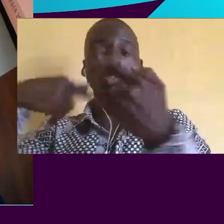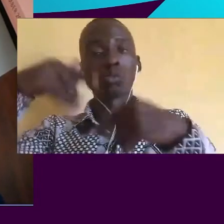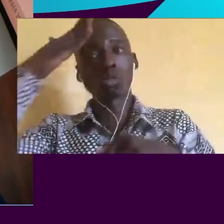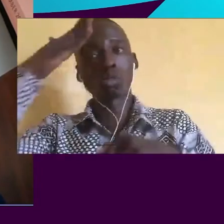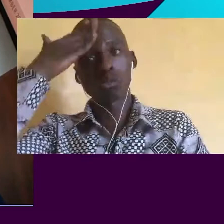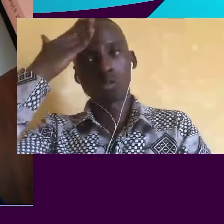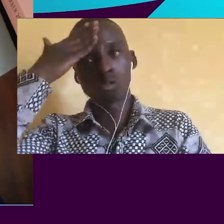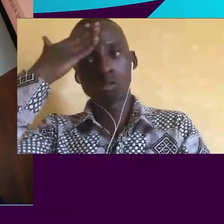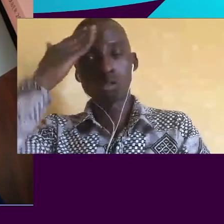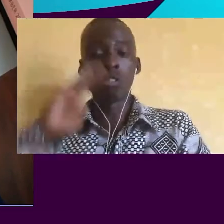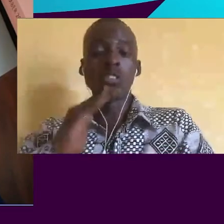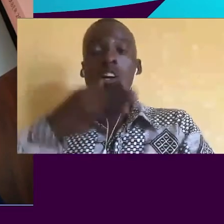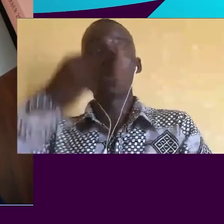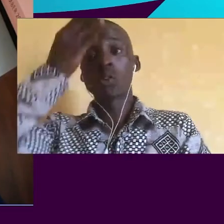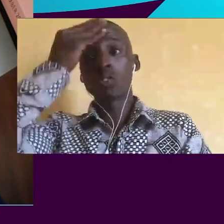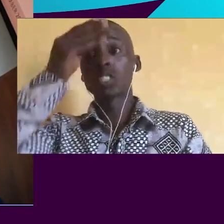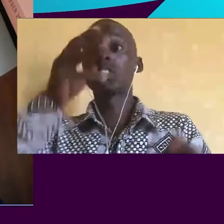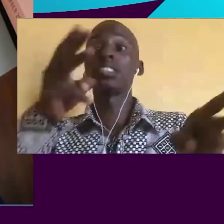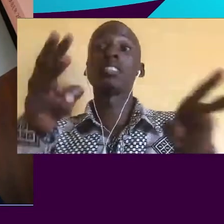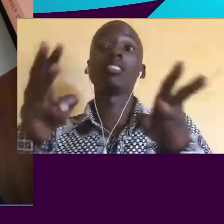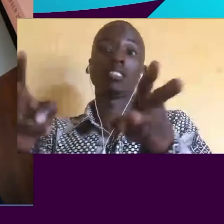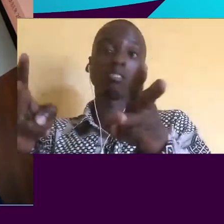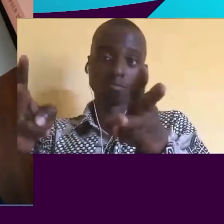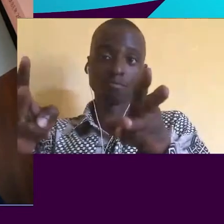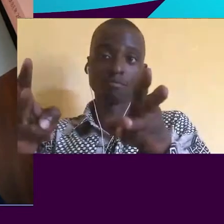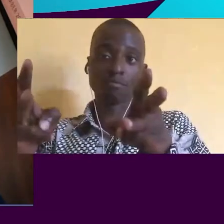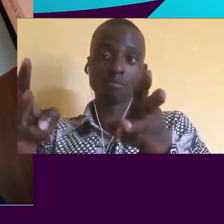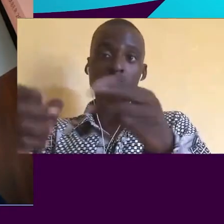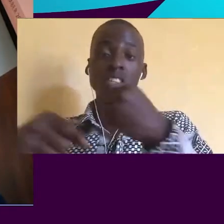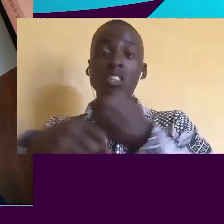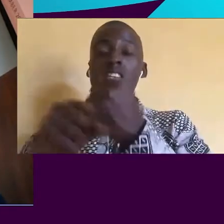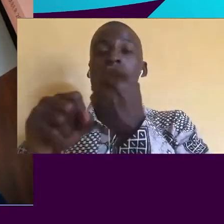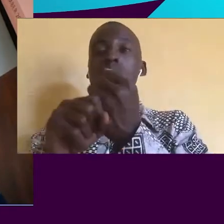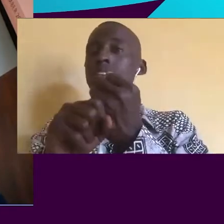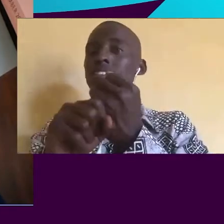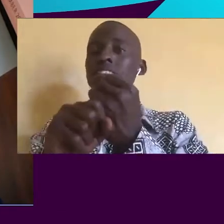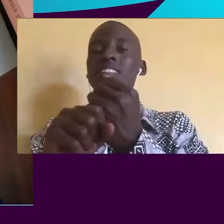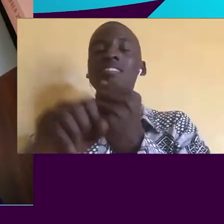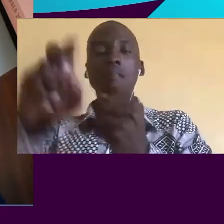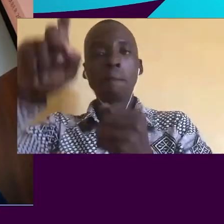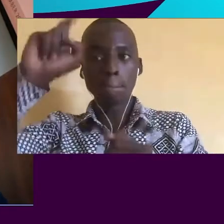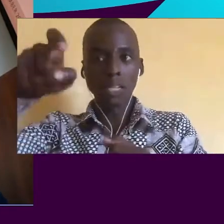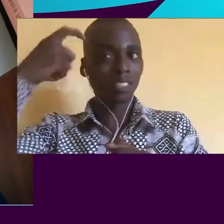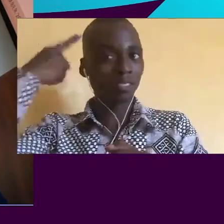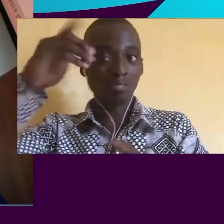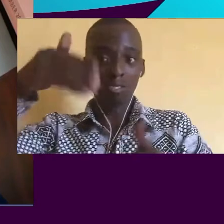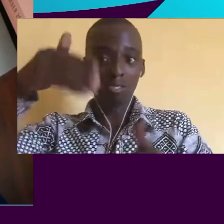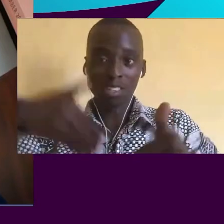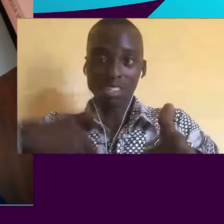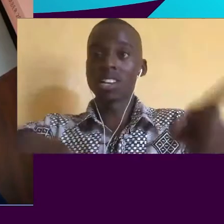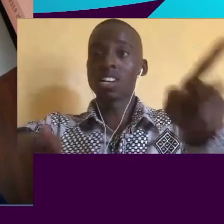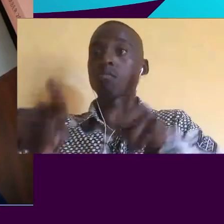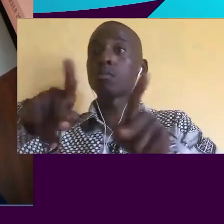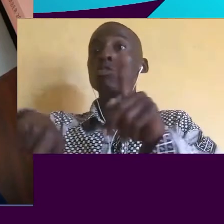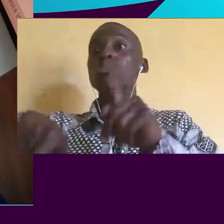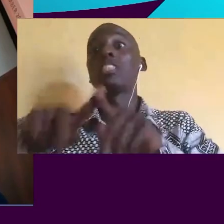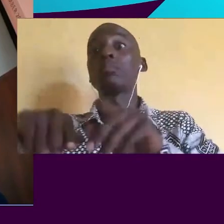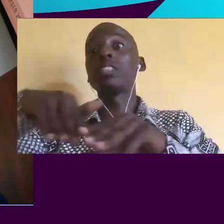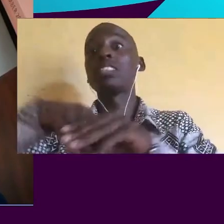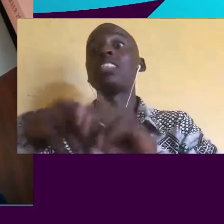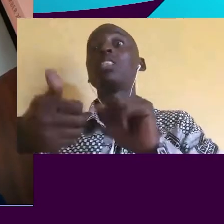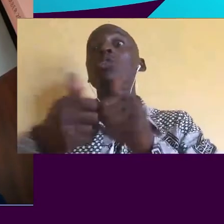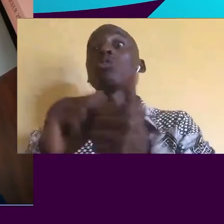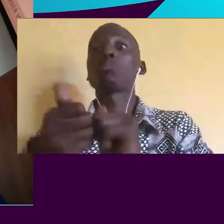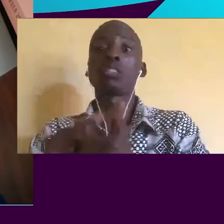education system really makes it almost mandatory for young people to participate in games and